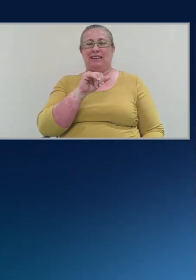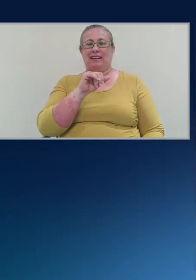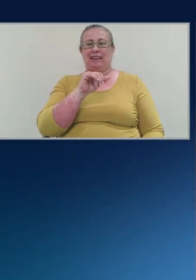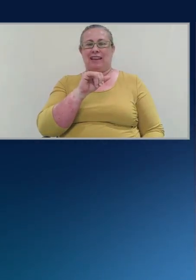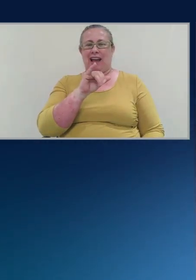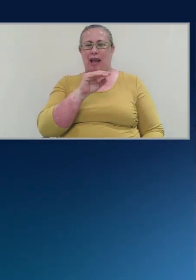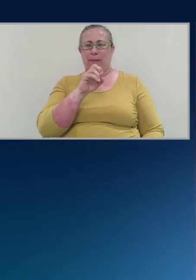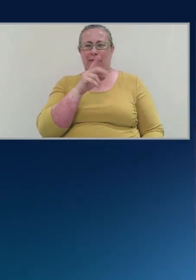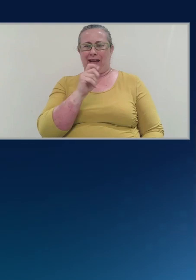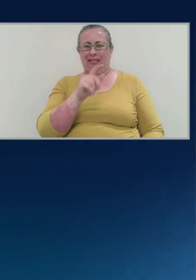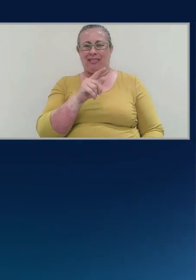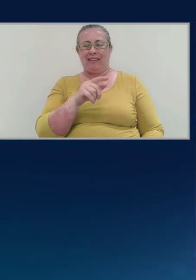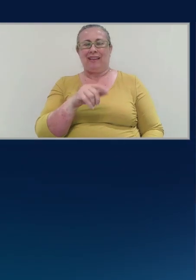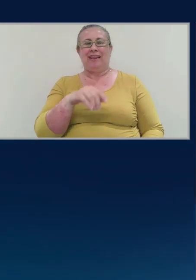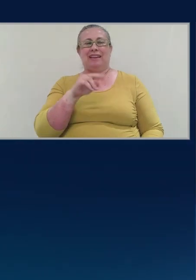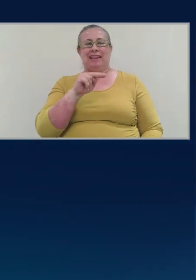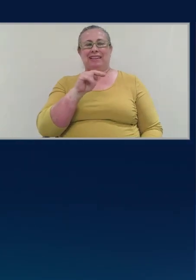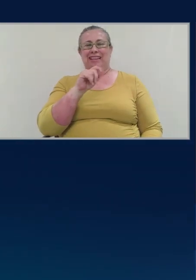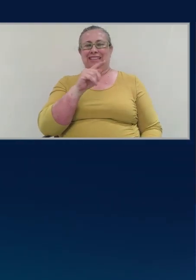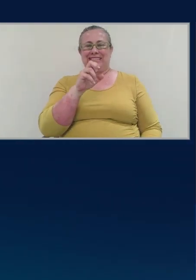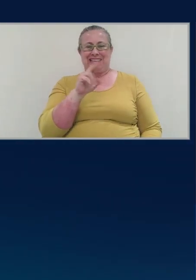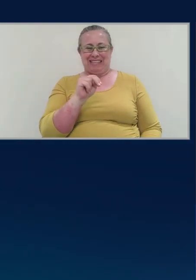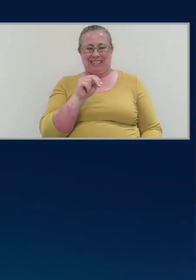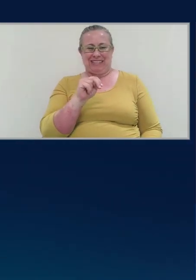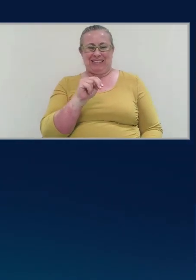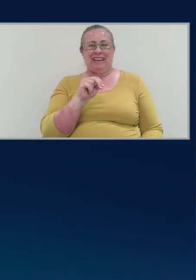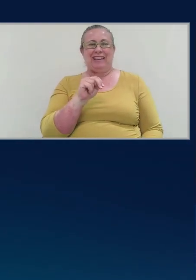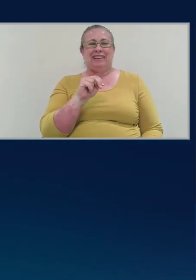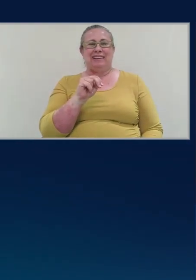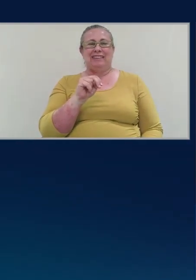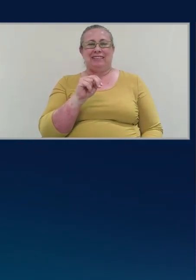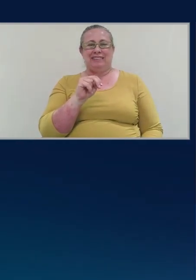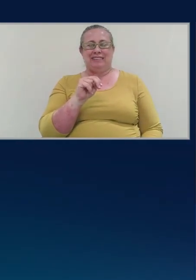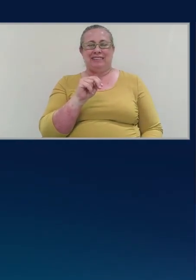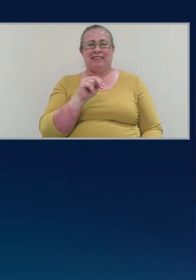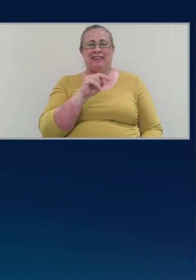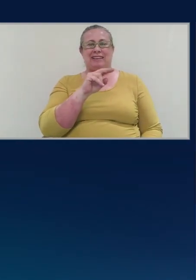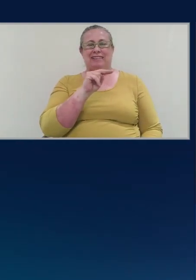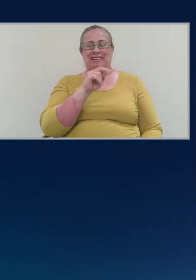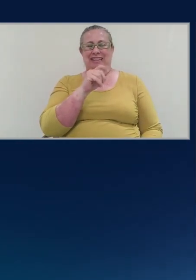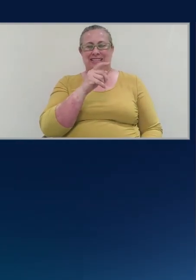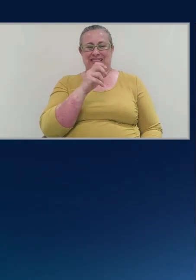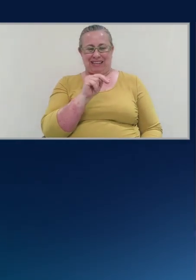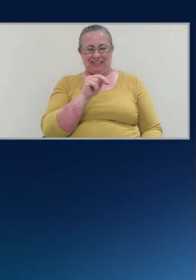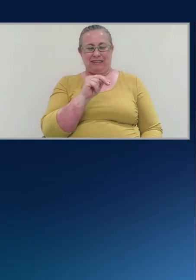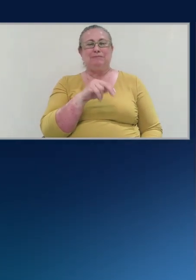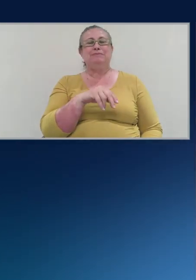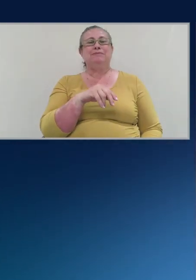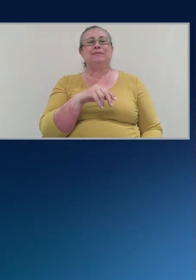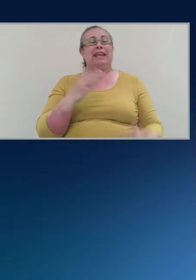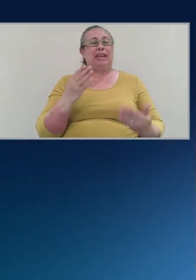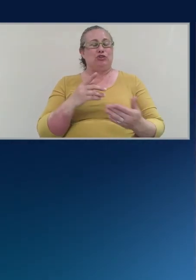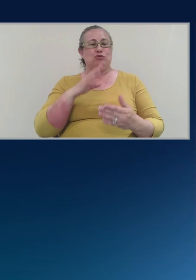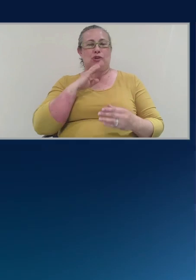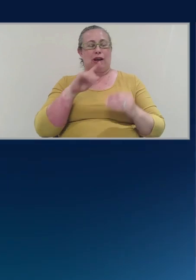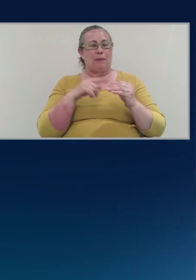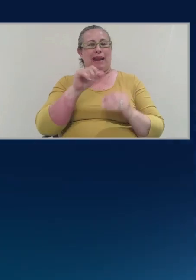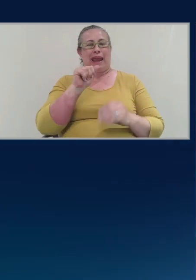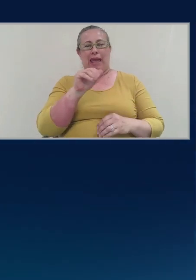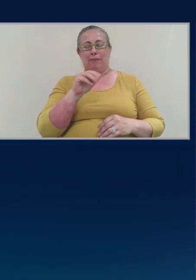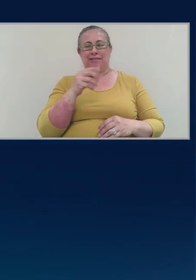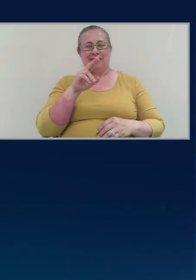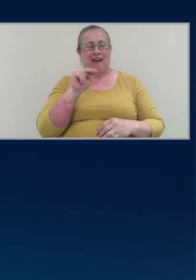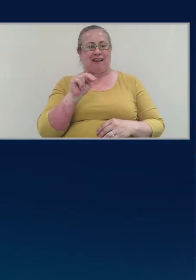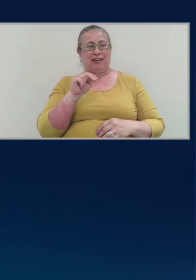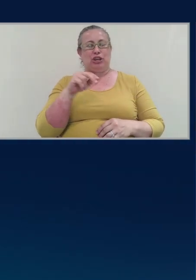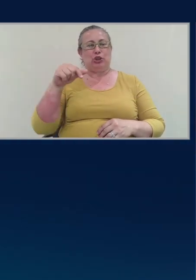simple, Nitin. Okay, so we have AM I'm and AM. Nitin, Yes. and we're here to talk all about Amazon Q data